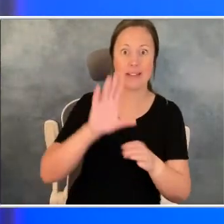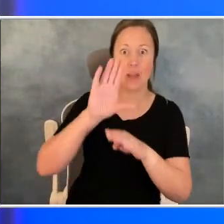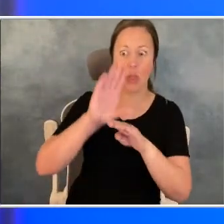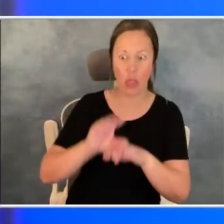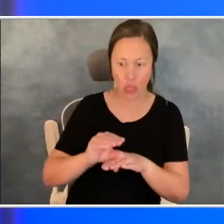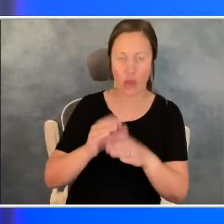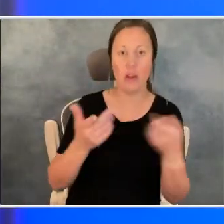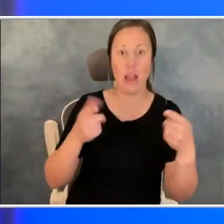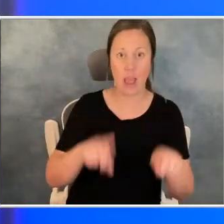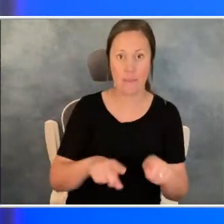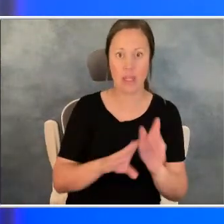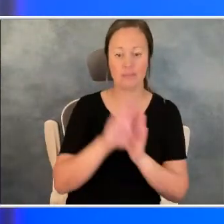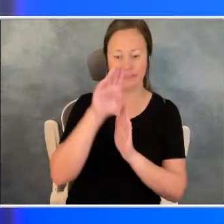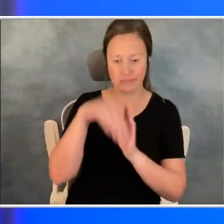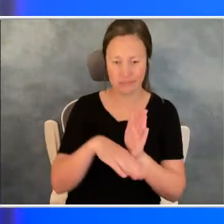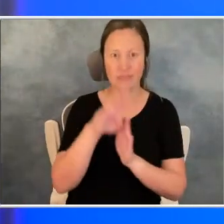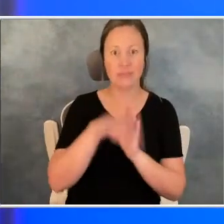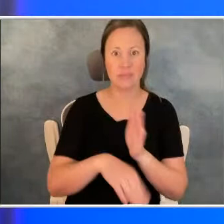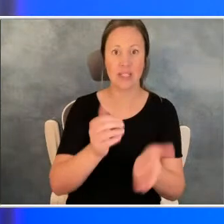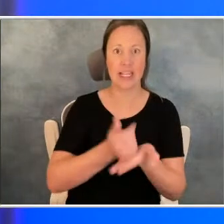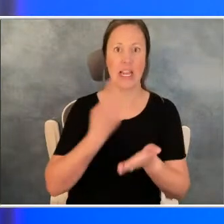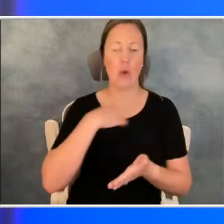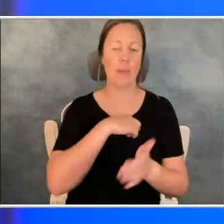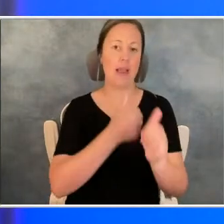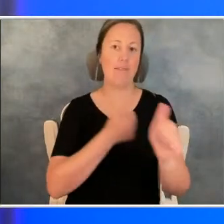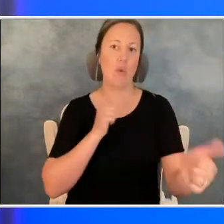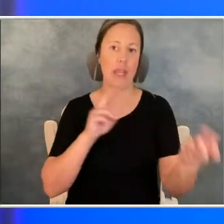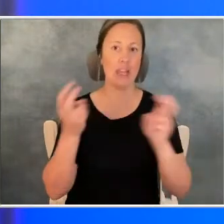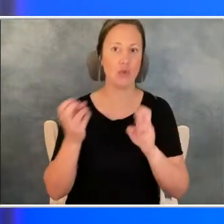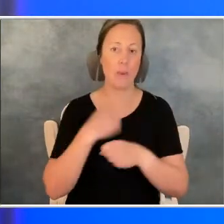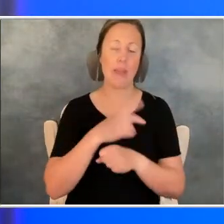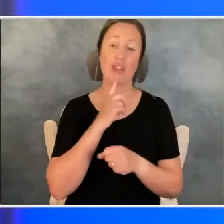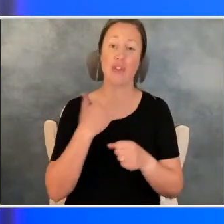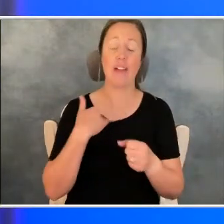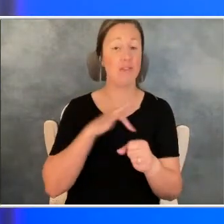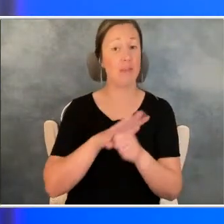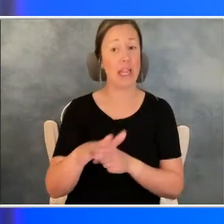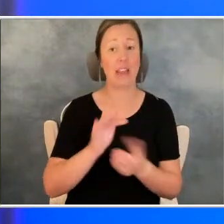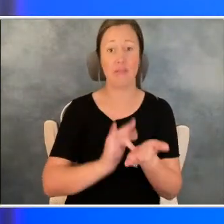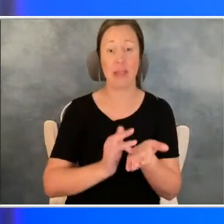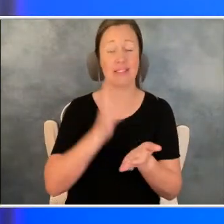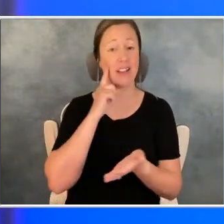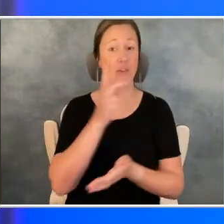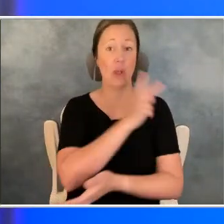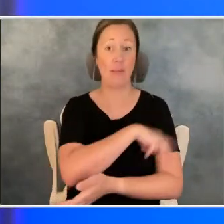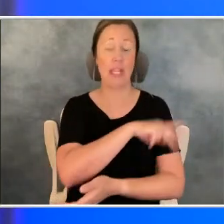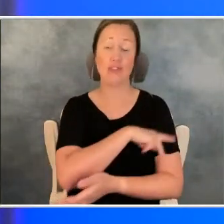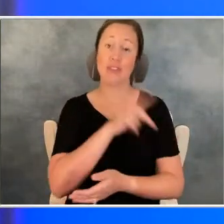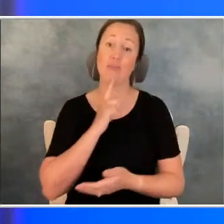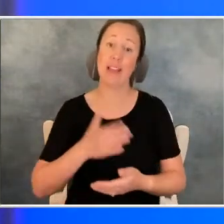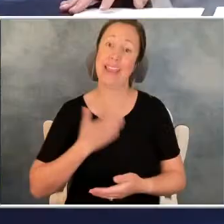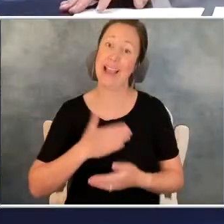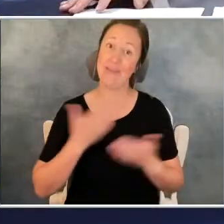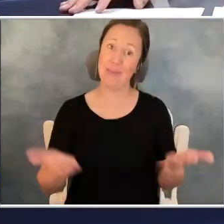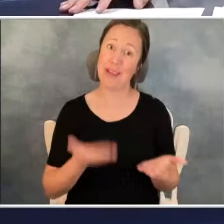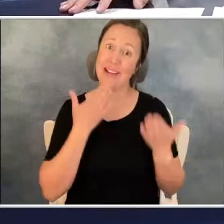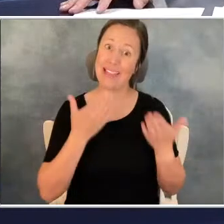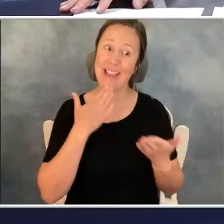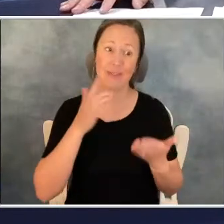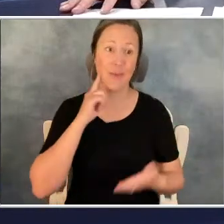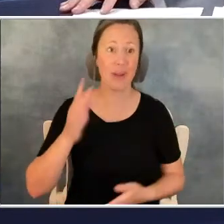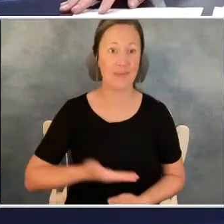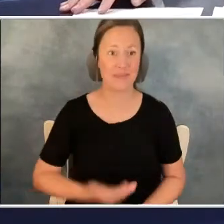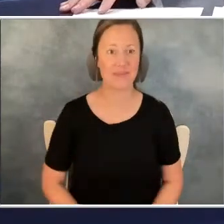make sure we have drugs for our patients. But it's an ongoing issue. I'm just happy to be here again. So thanks for having me. Yeah. You know what? I